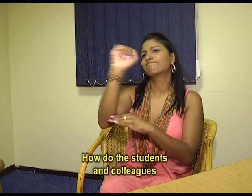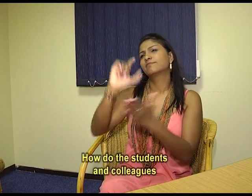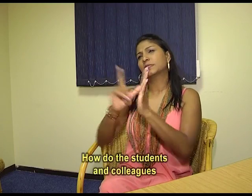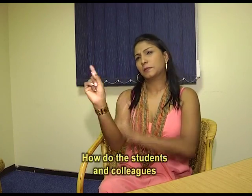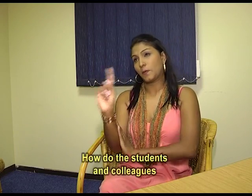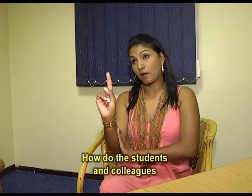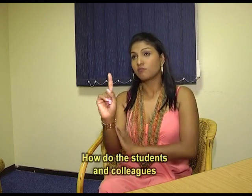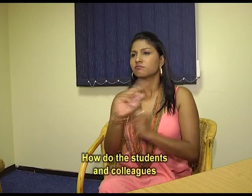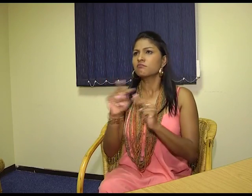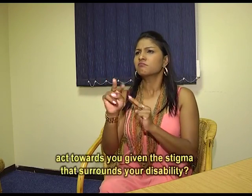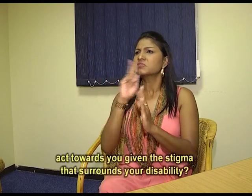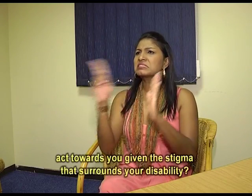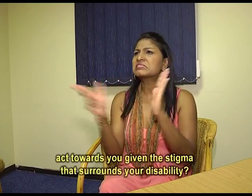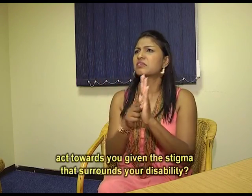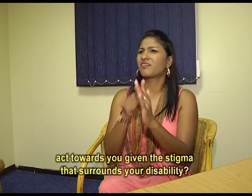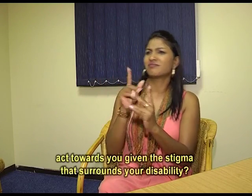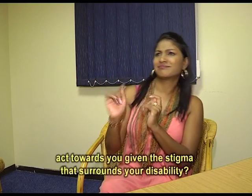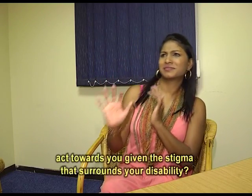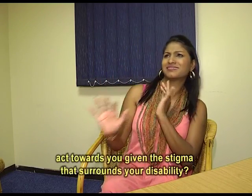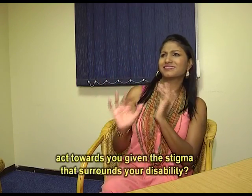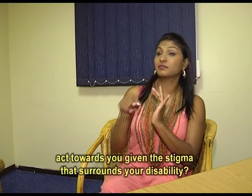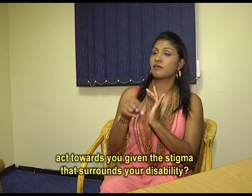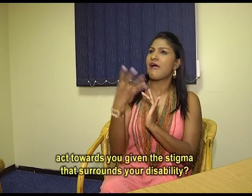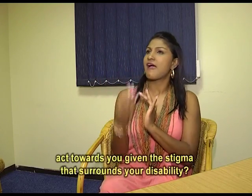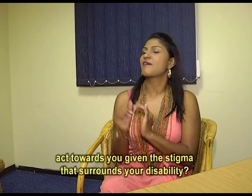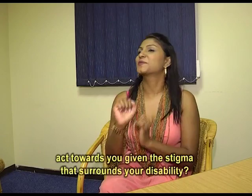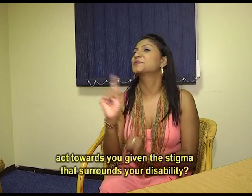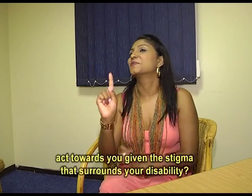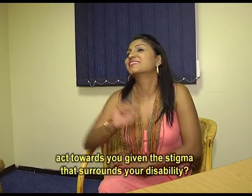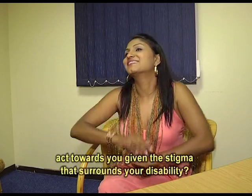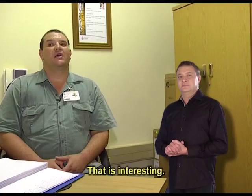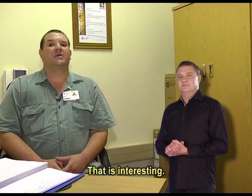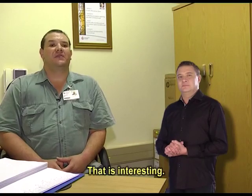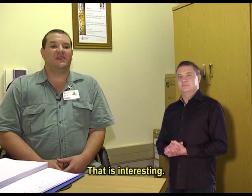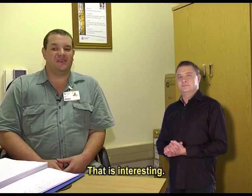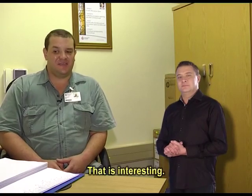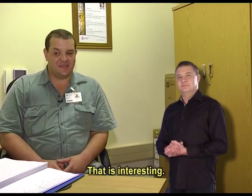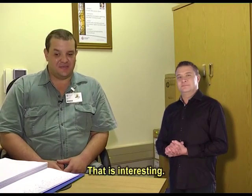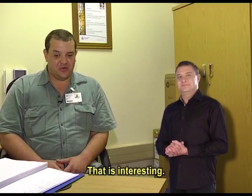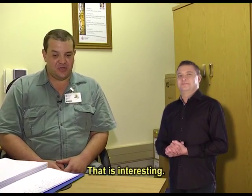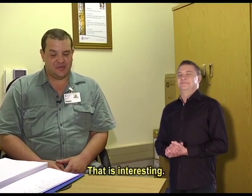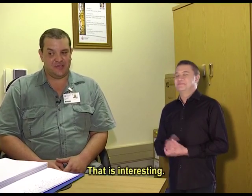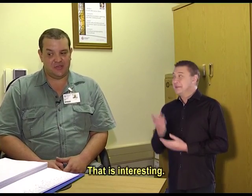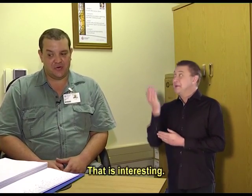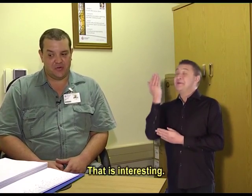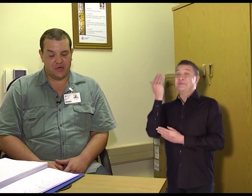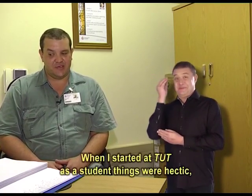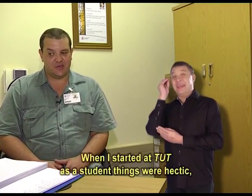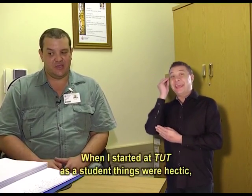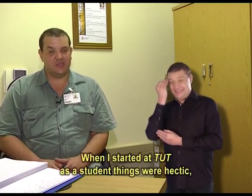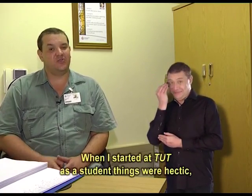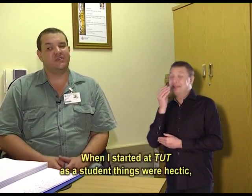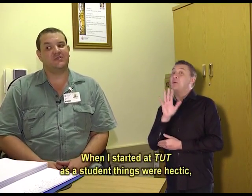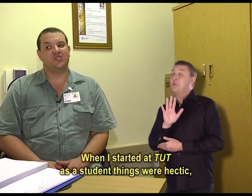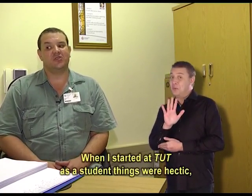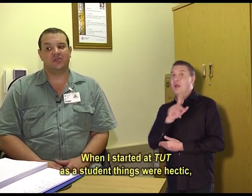How do the students and colleagues act towards you given the stigma that surrounds your disability? And that's a very interesting story. When I